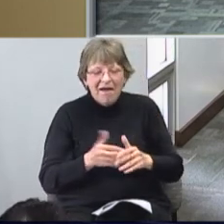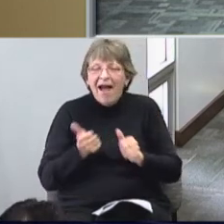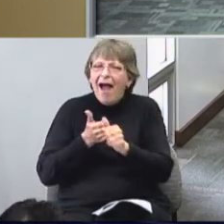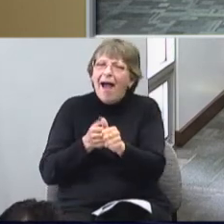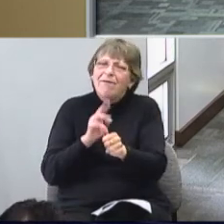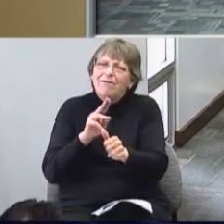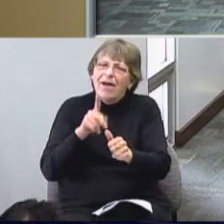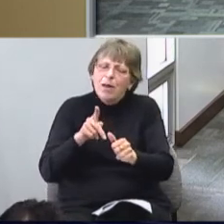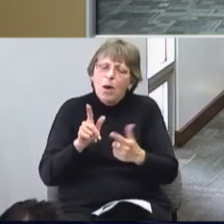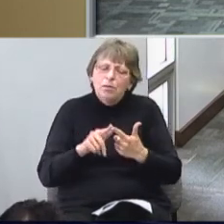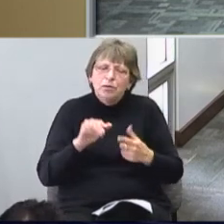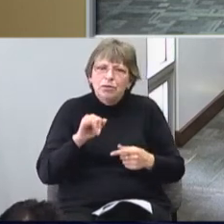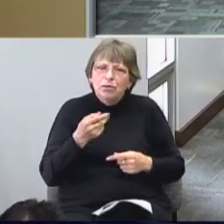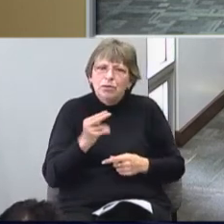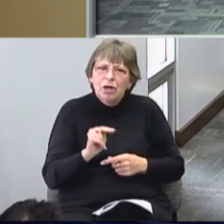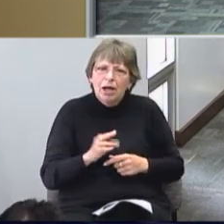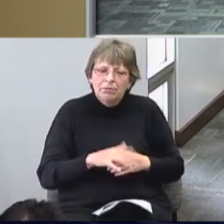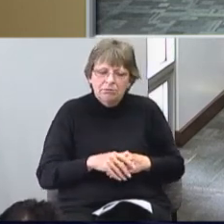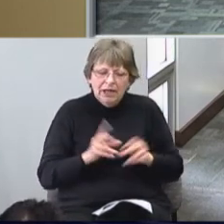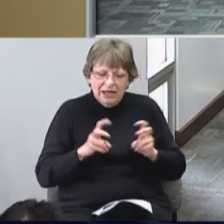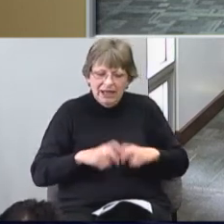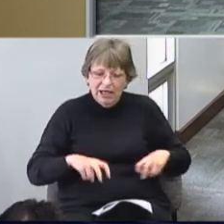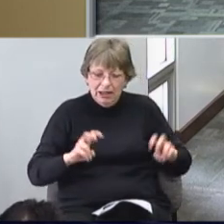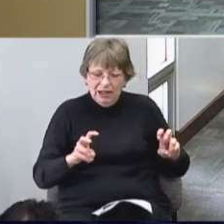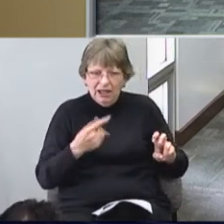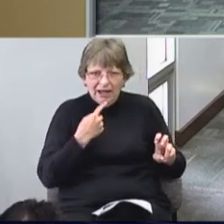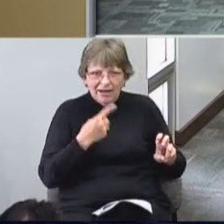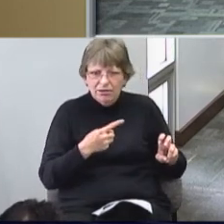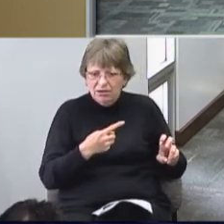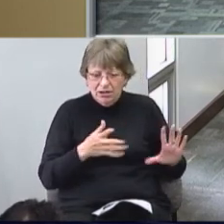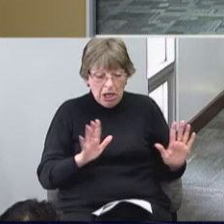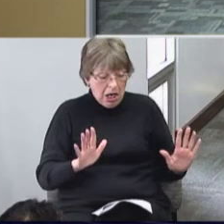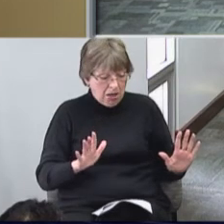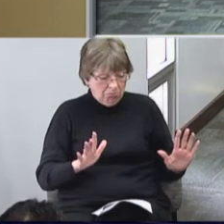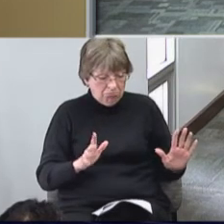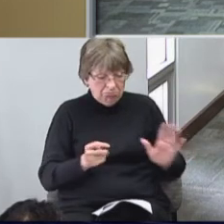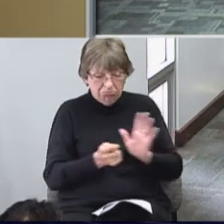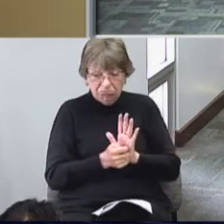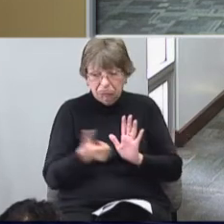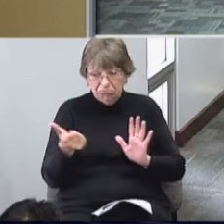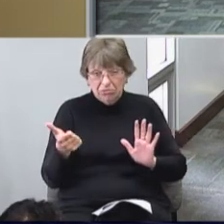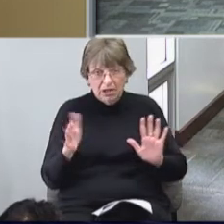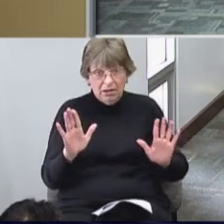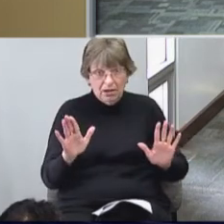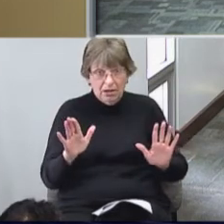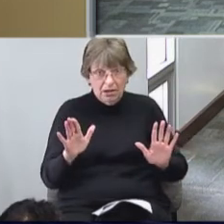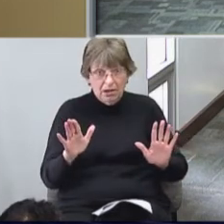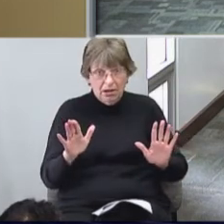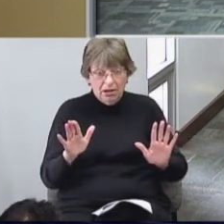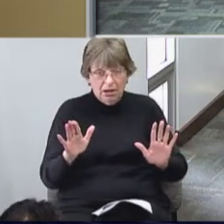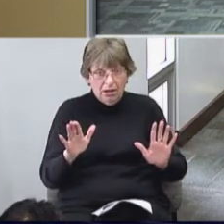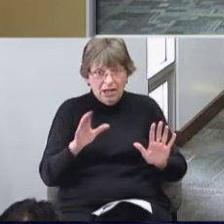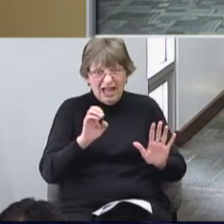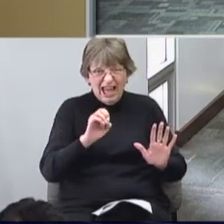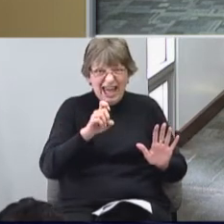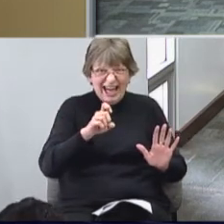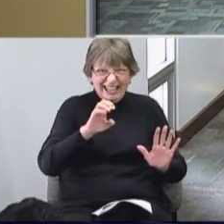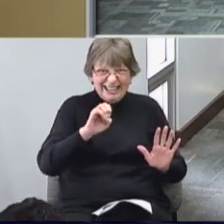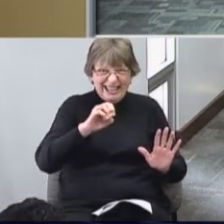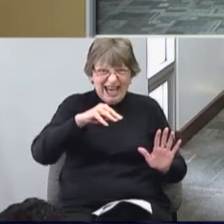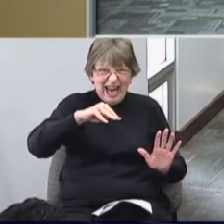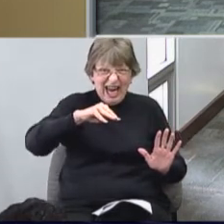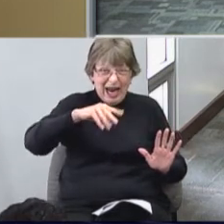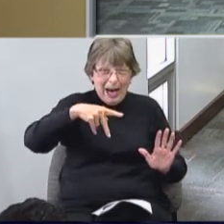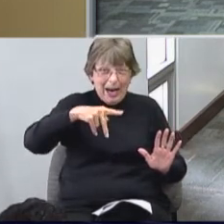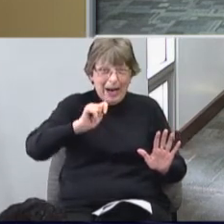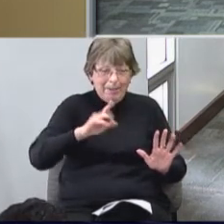way. Could the council exempt a project from the 1%? Exempt it? Yes.